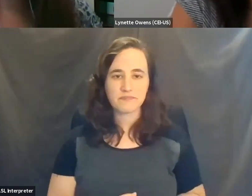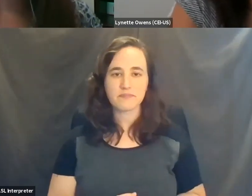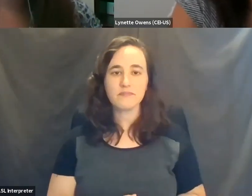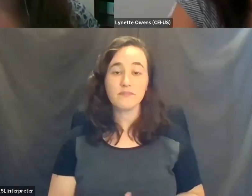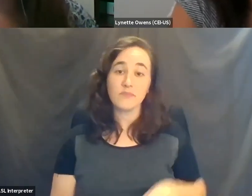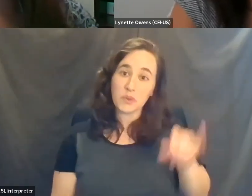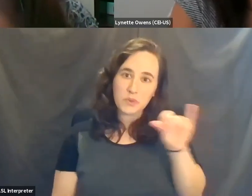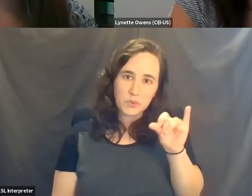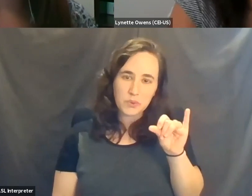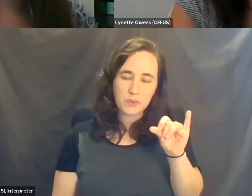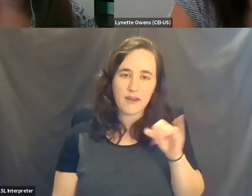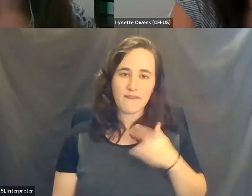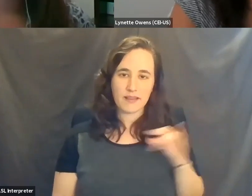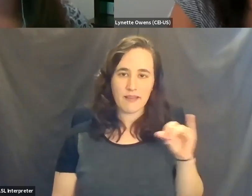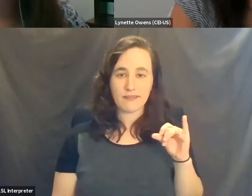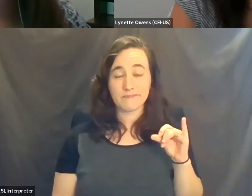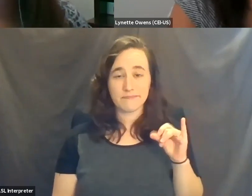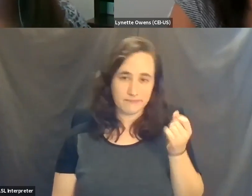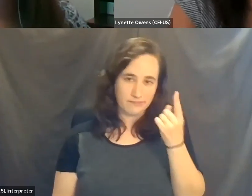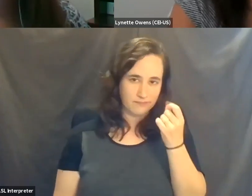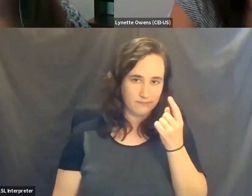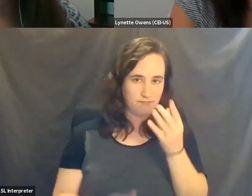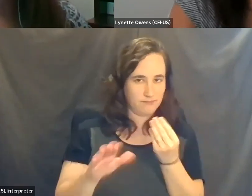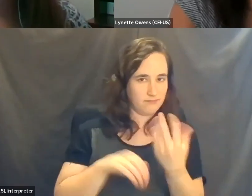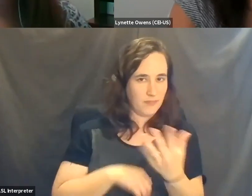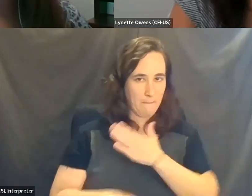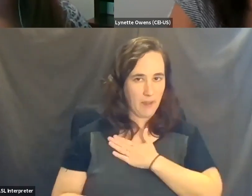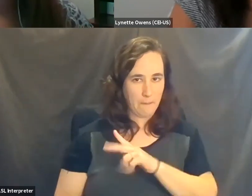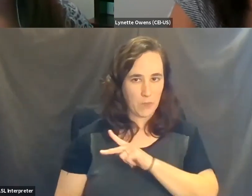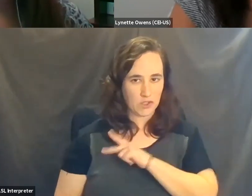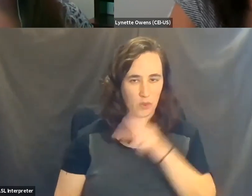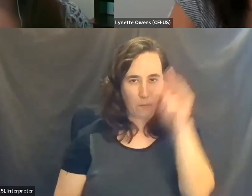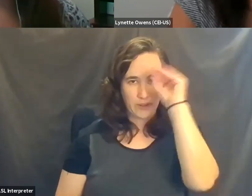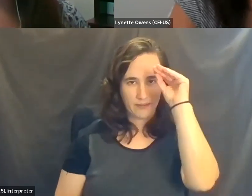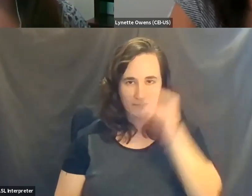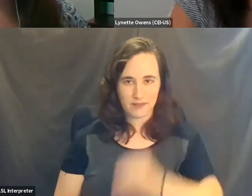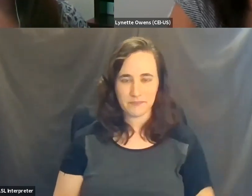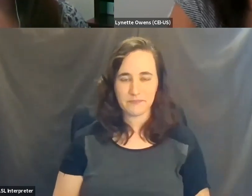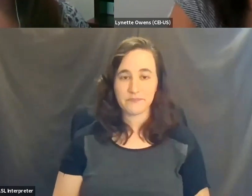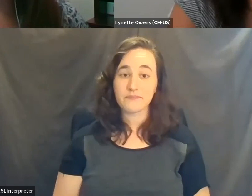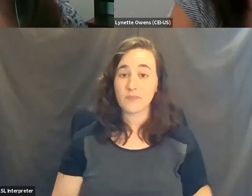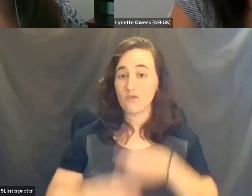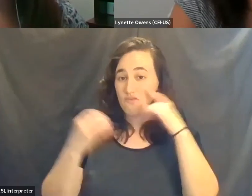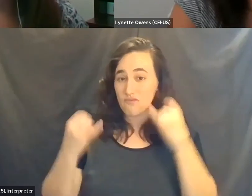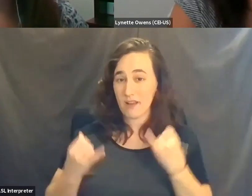like not really the party line, and this is my personal opinion, but I think in this day and age when we want